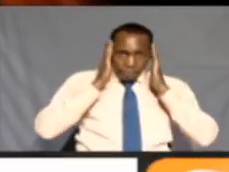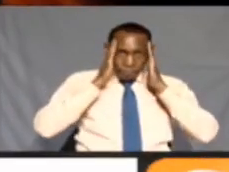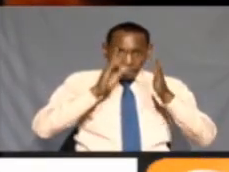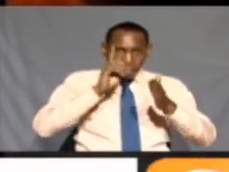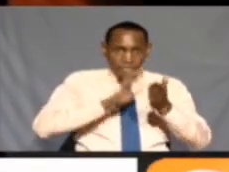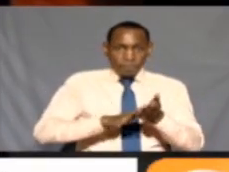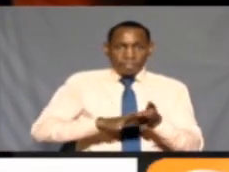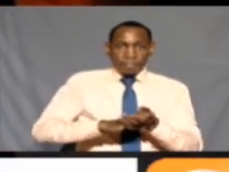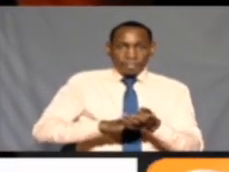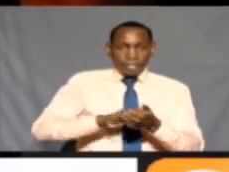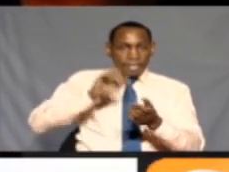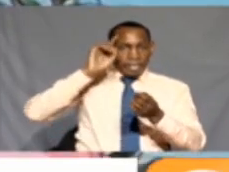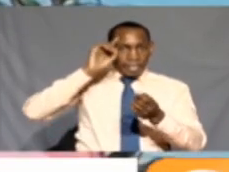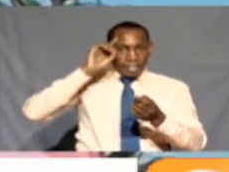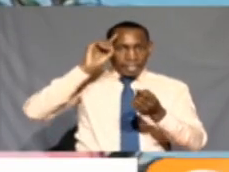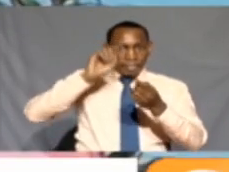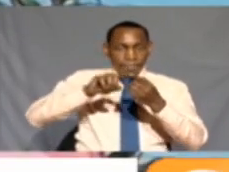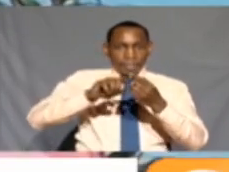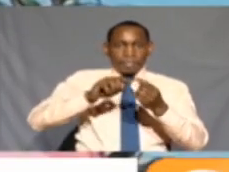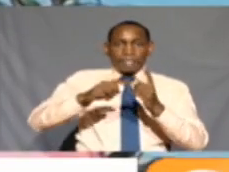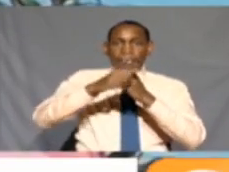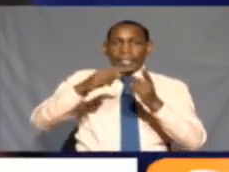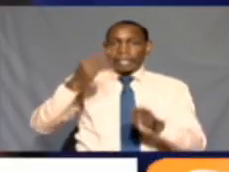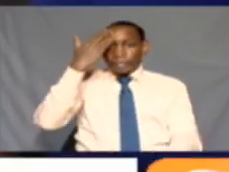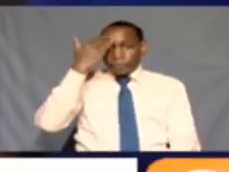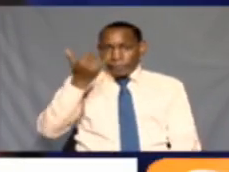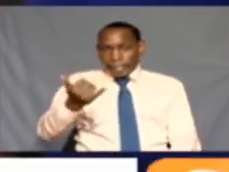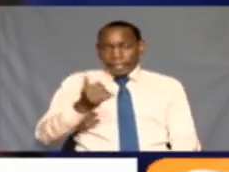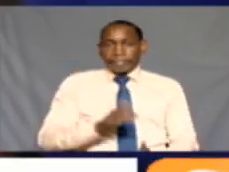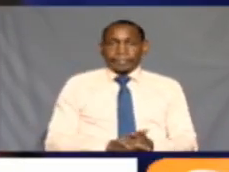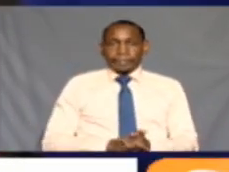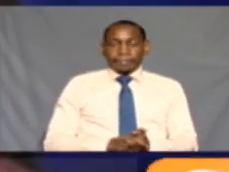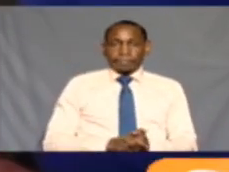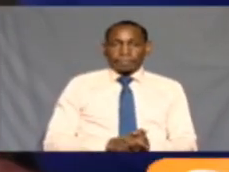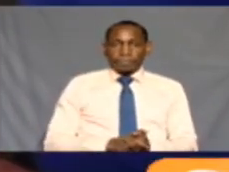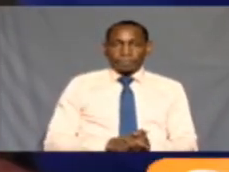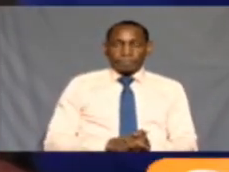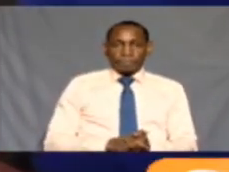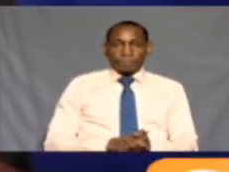on identifying the motive of the murder. Sam Gituku, Citizen TV, Nairobi.